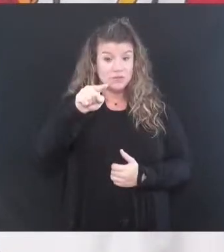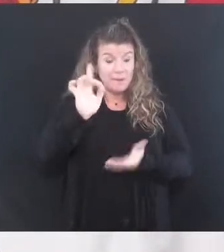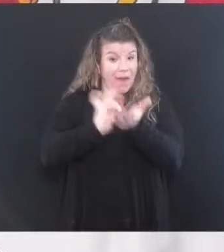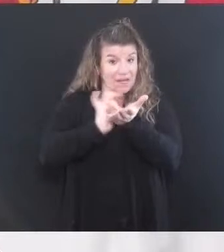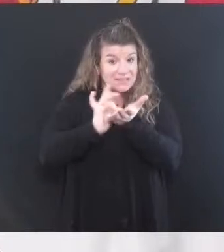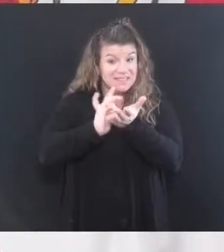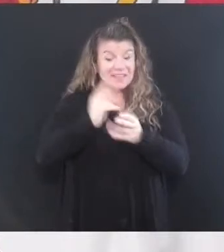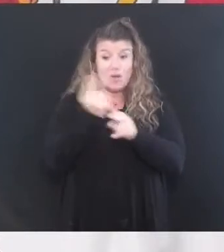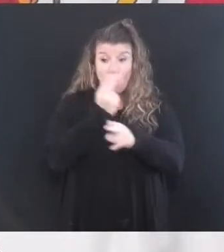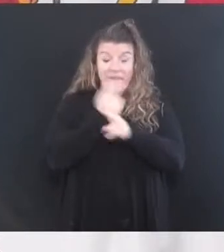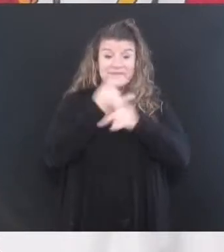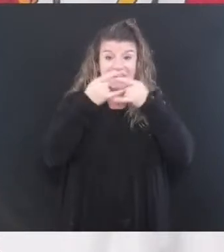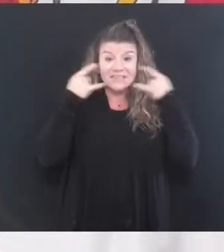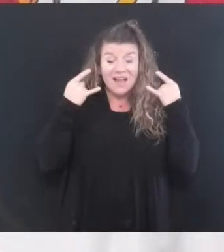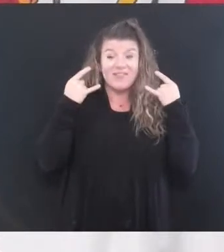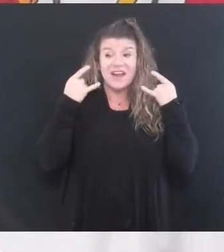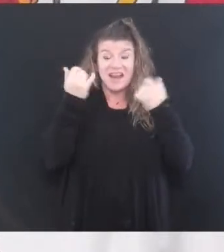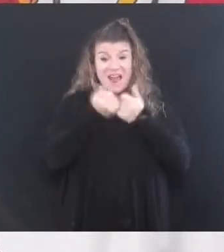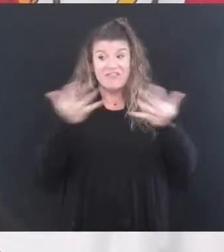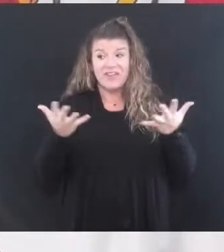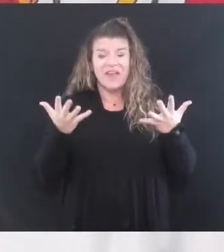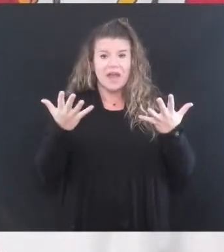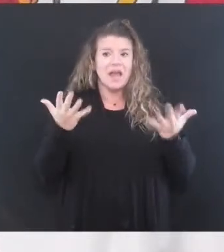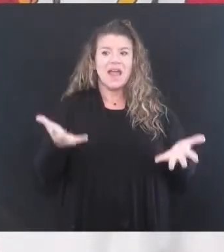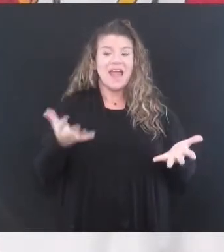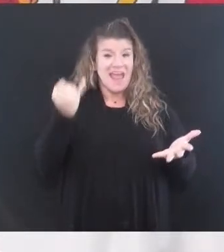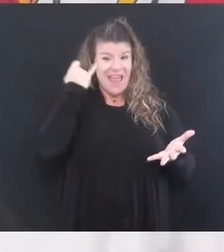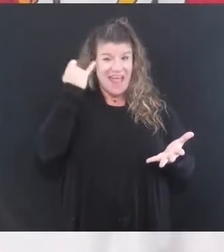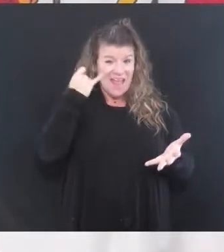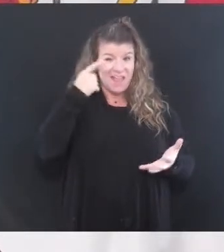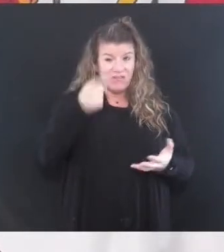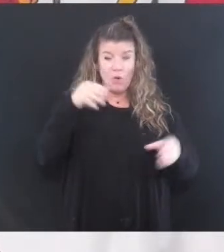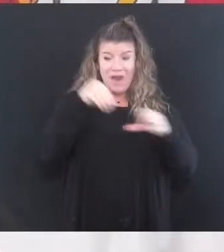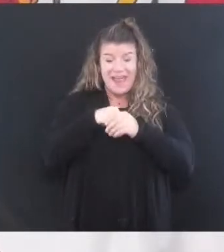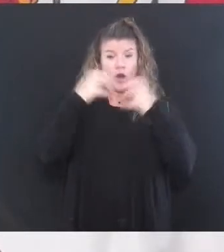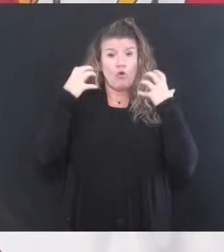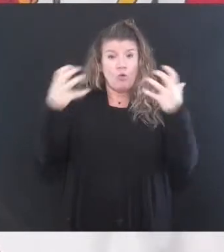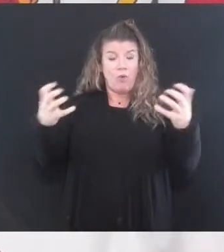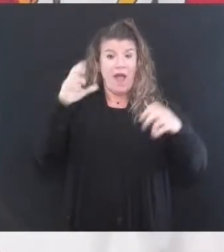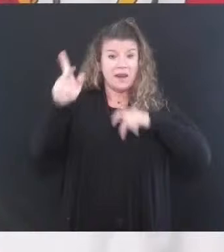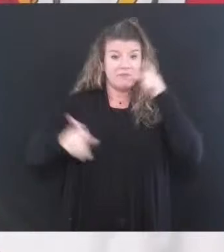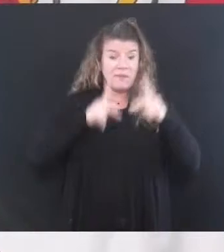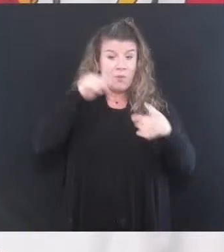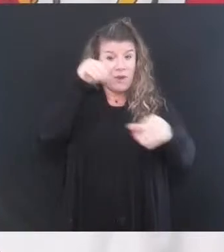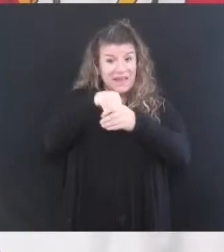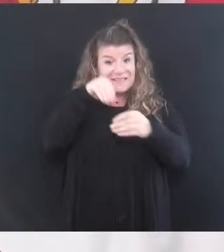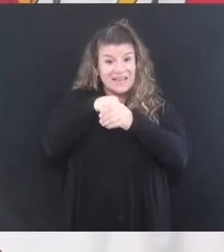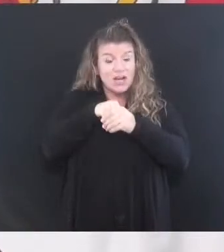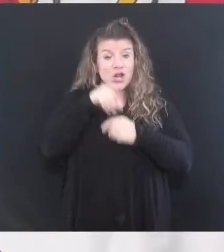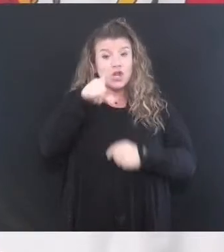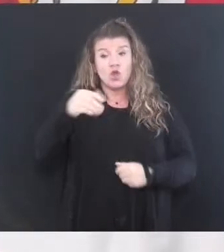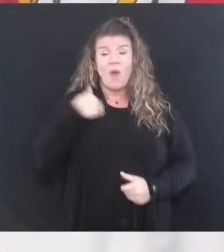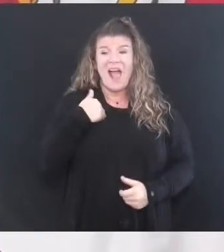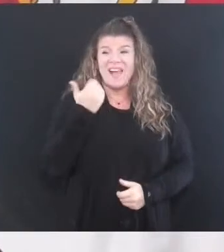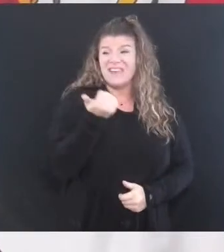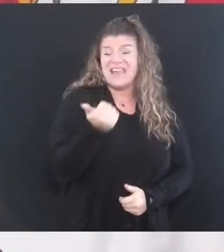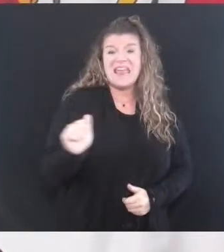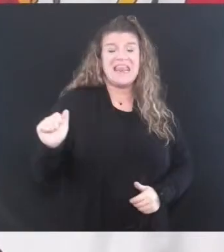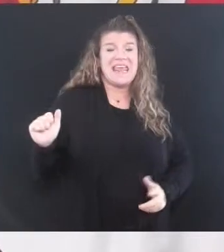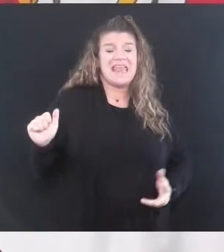standpoint of wearing face coverings and so on like that, if you're in a big crowd of people indoors and you have any